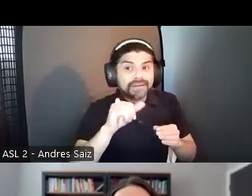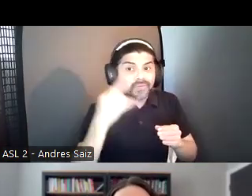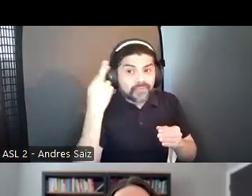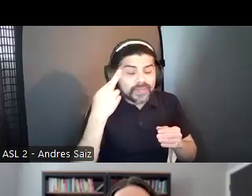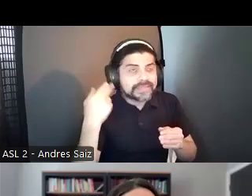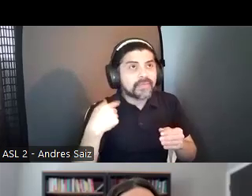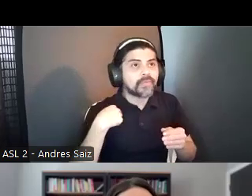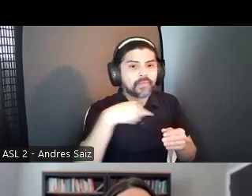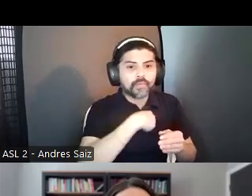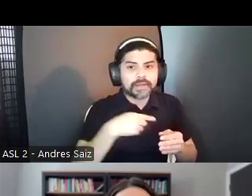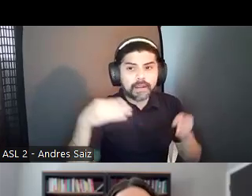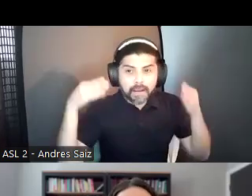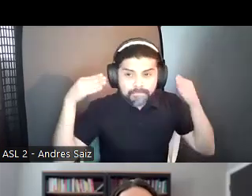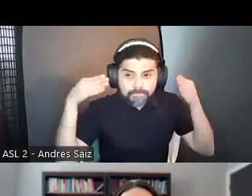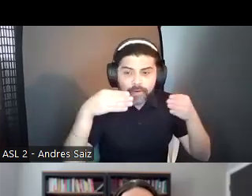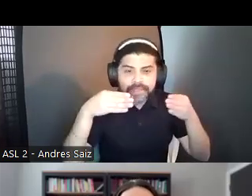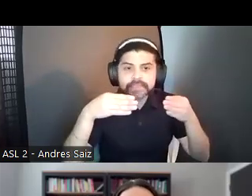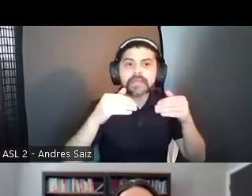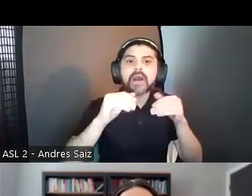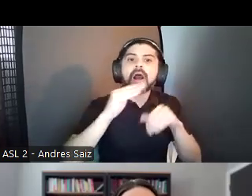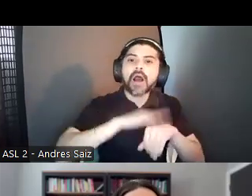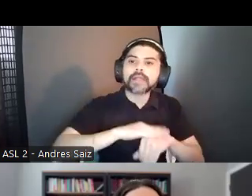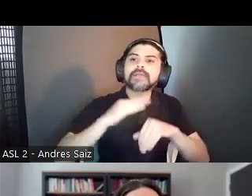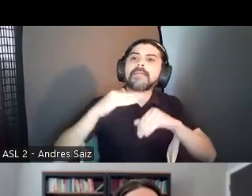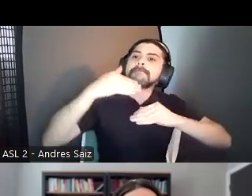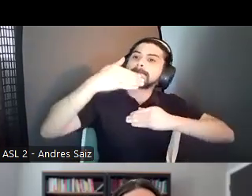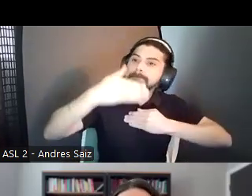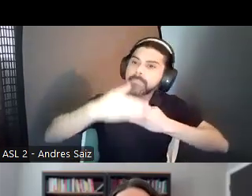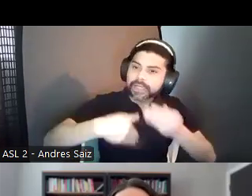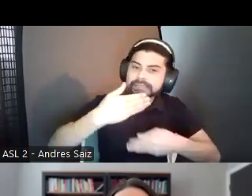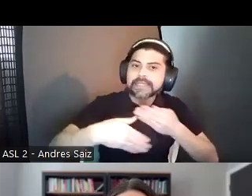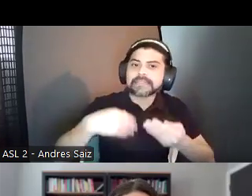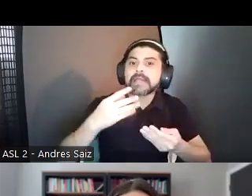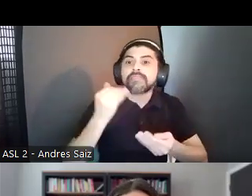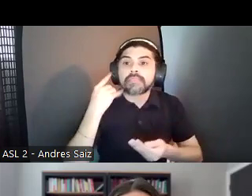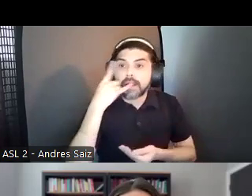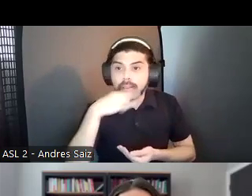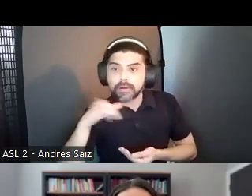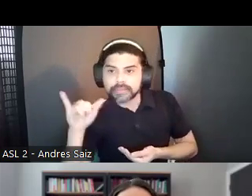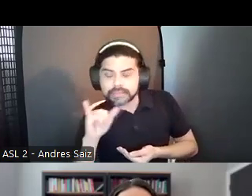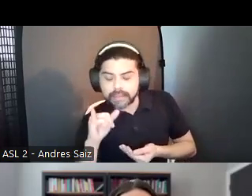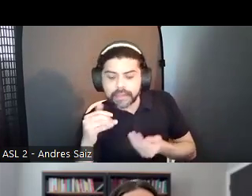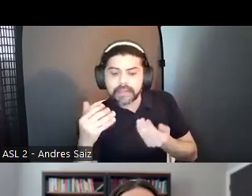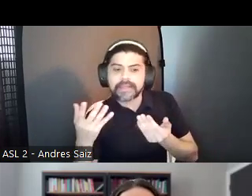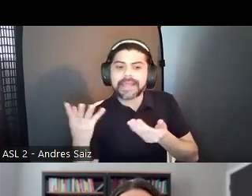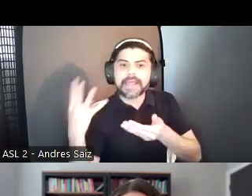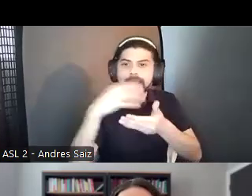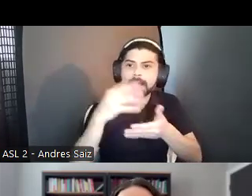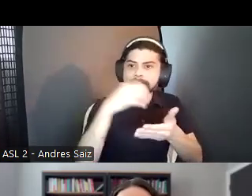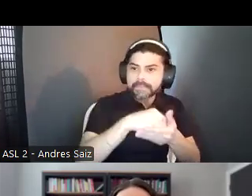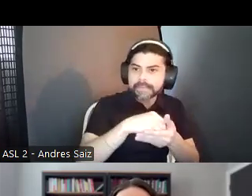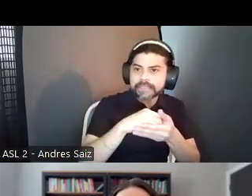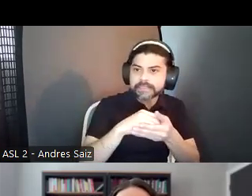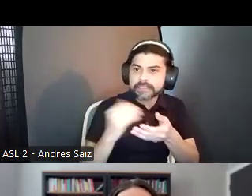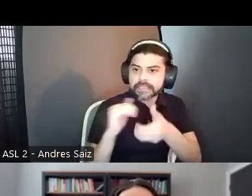to focus on a process evaluation that looks at the inputs of MPA implementation. So these are the